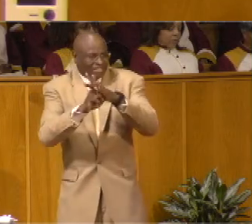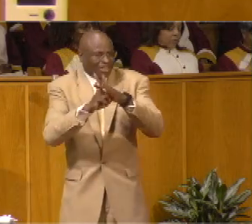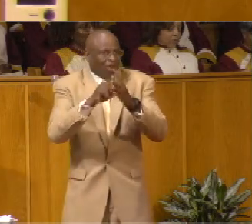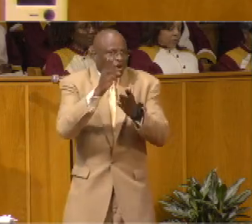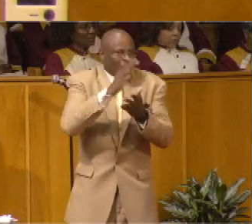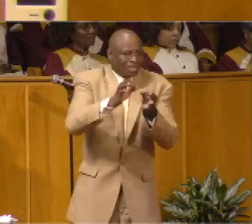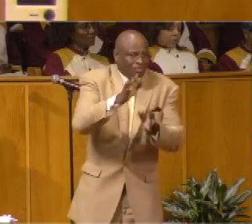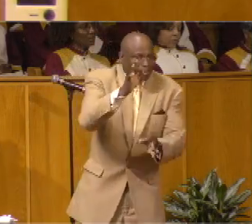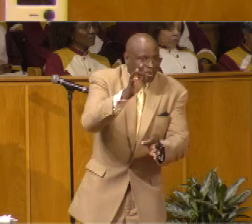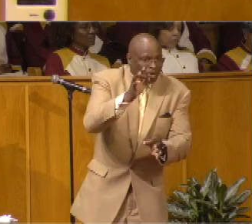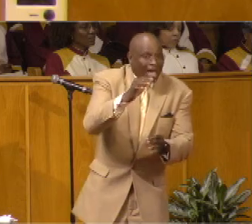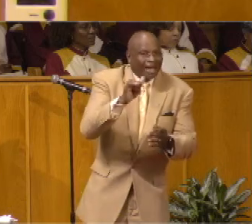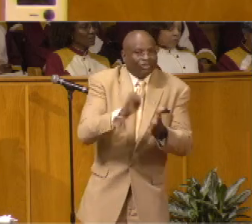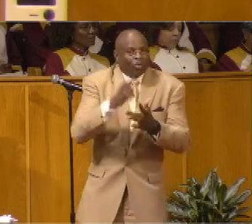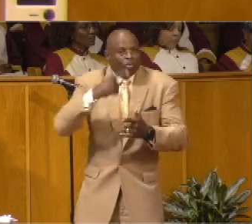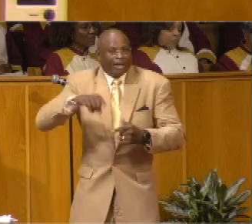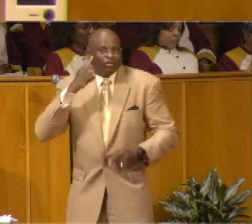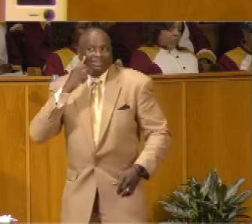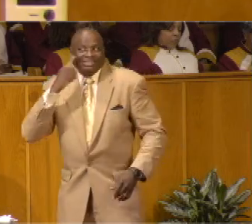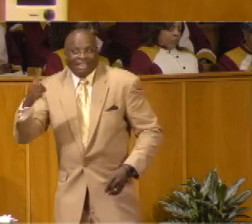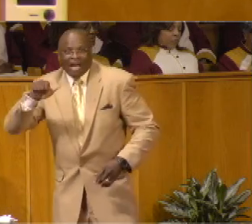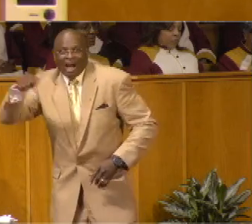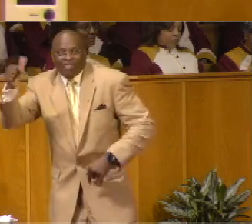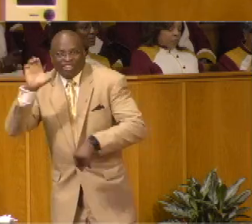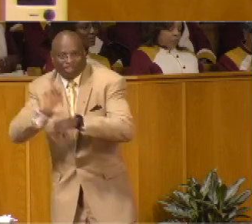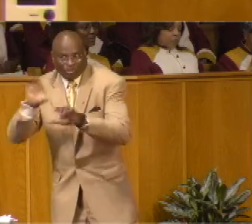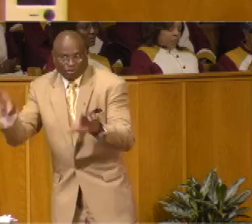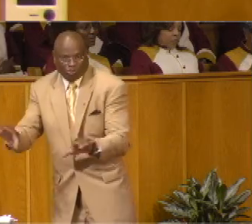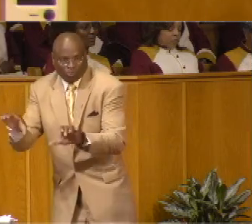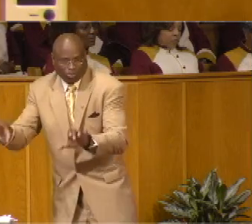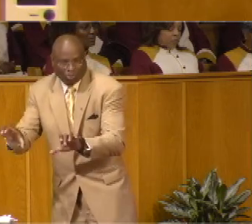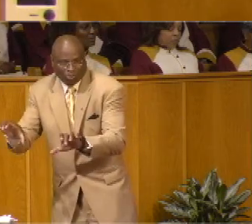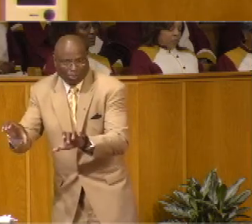Spirit to what you witness in a worship service.